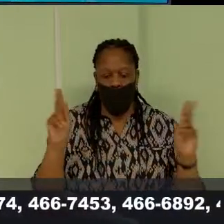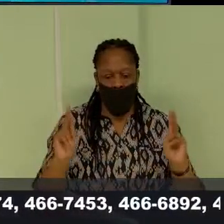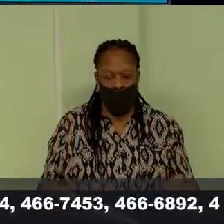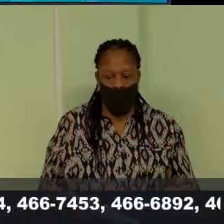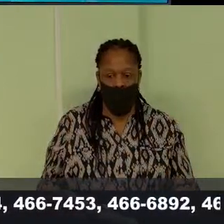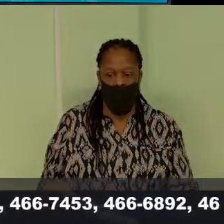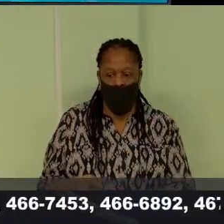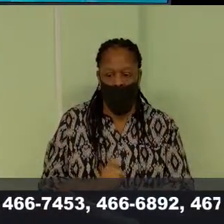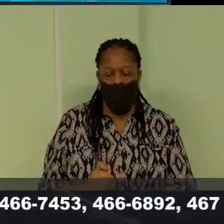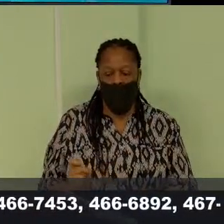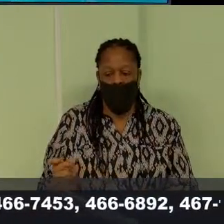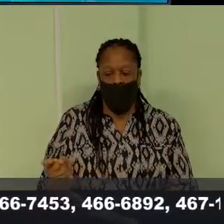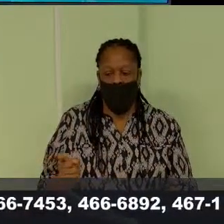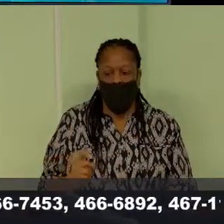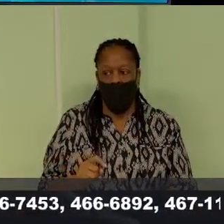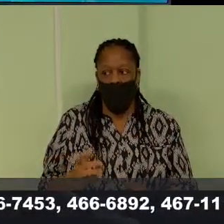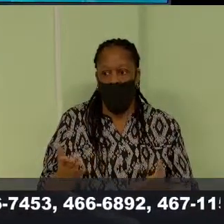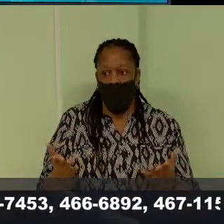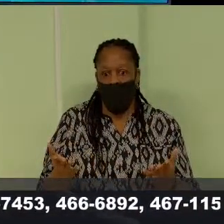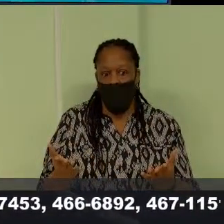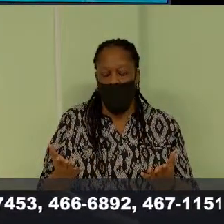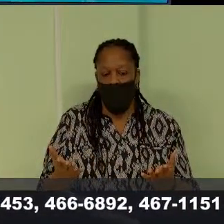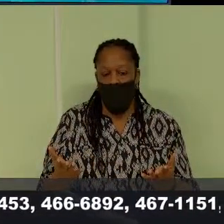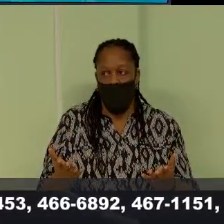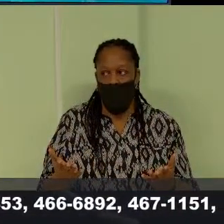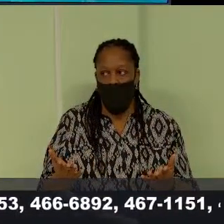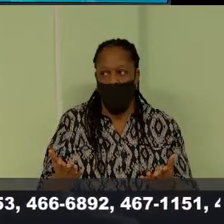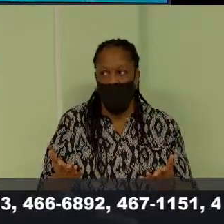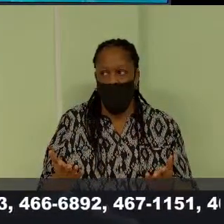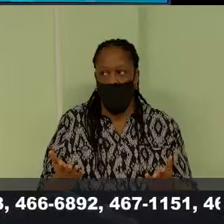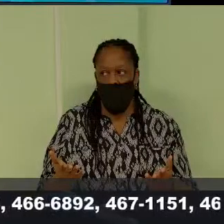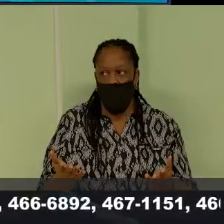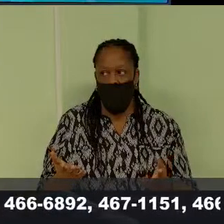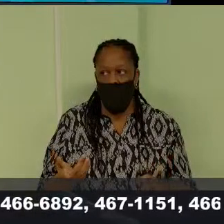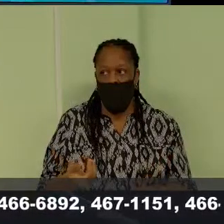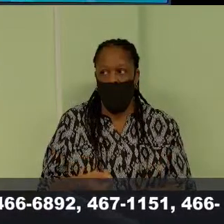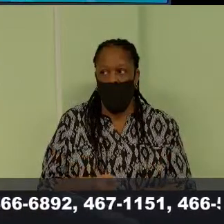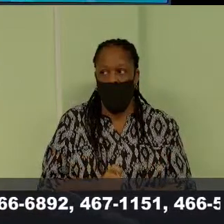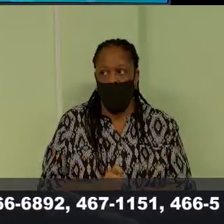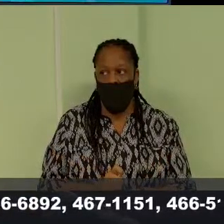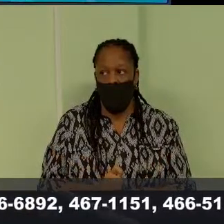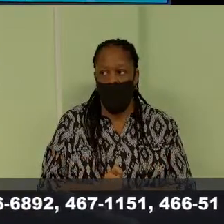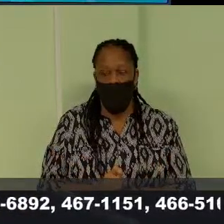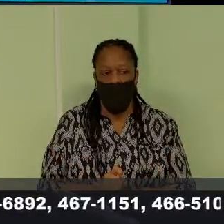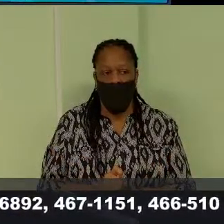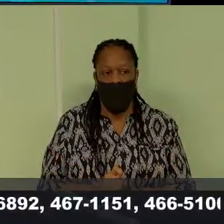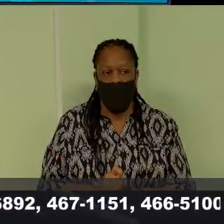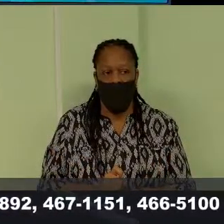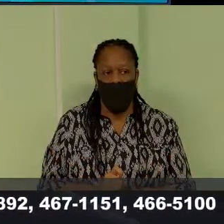in the first instance from hotspots, such as Miami.